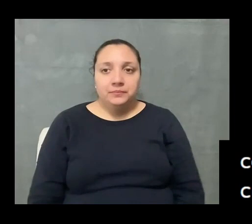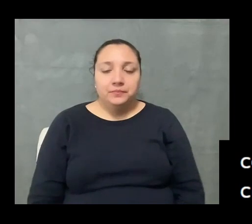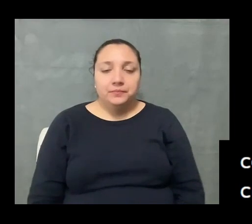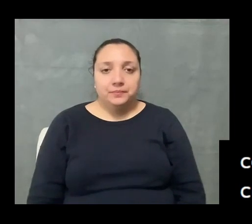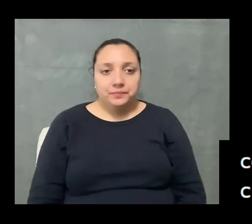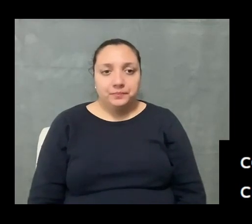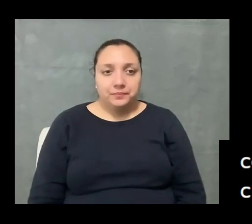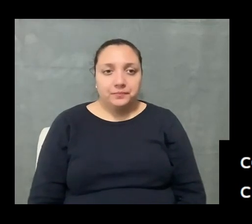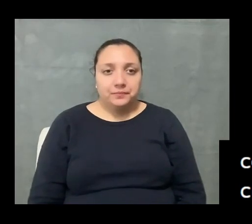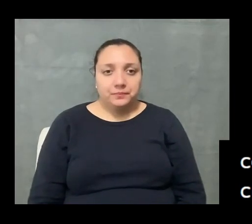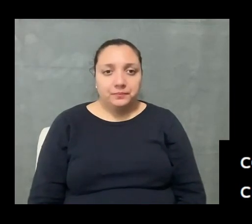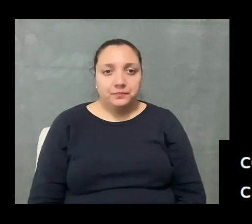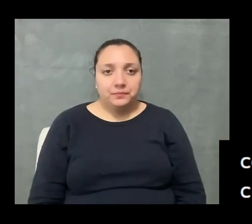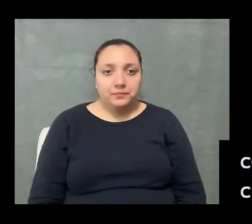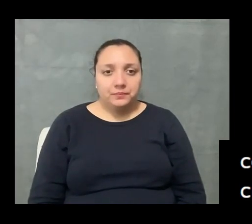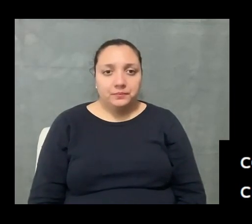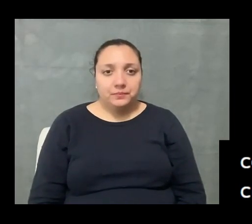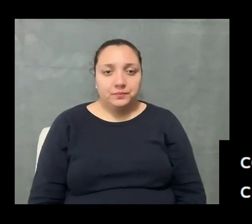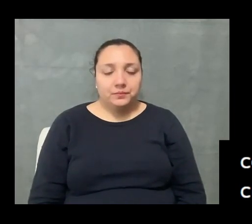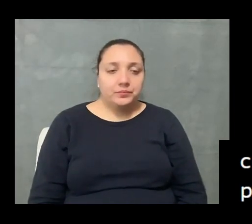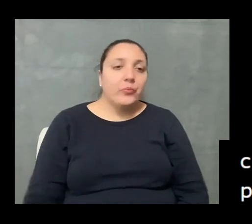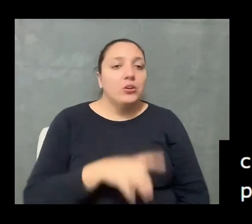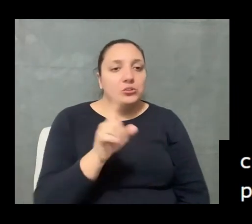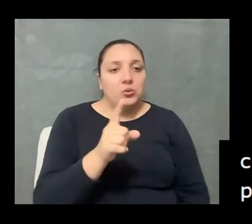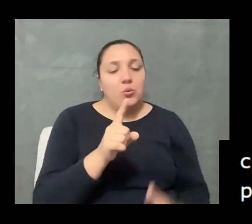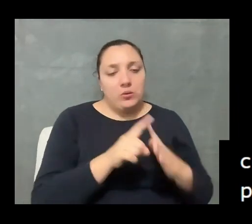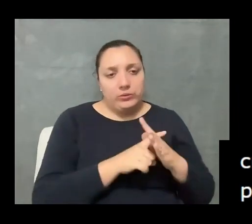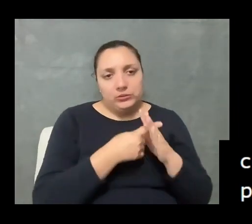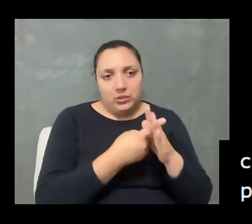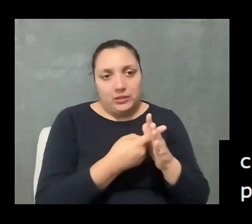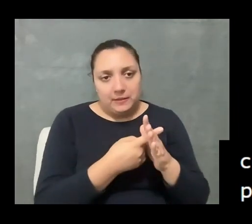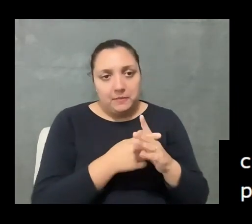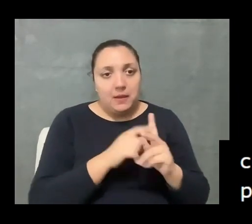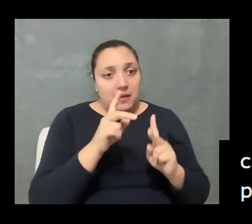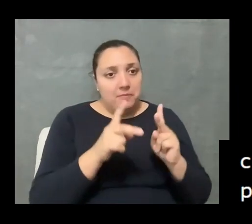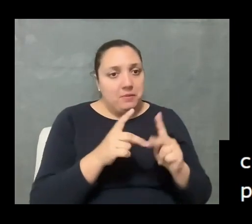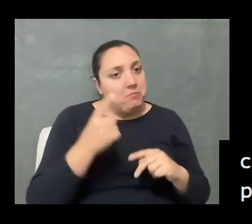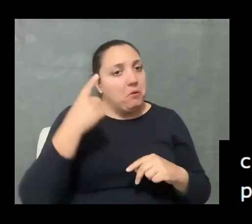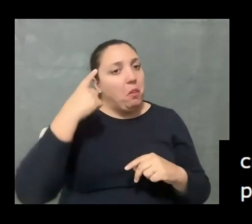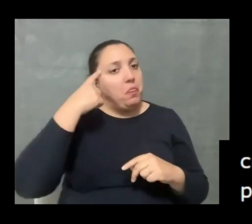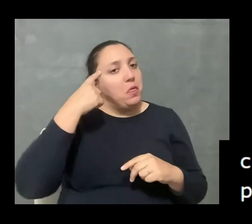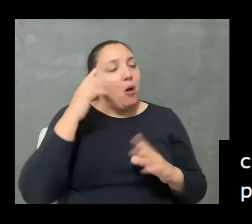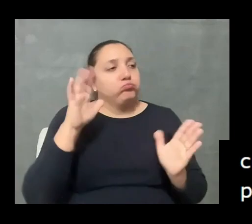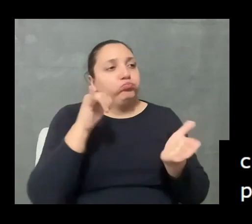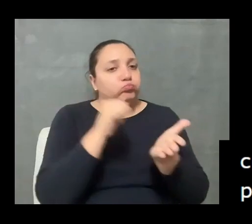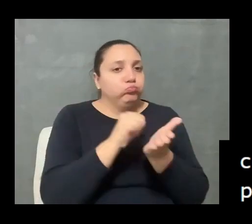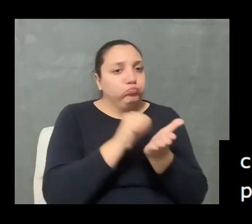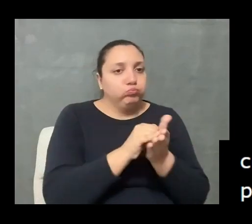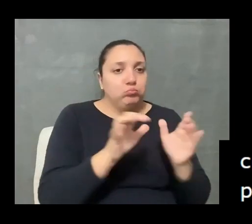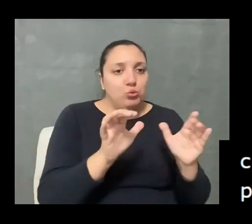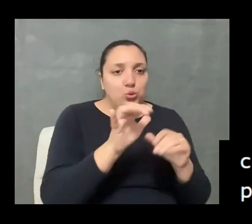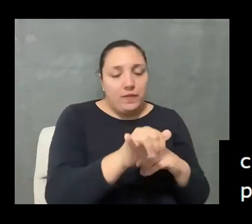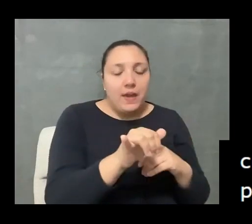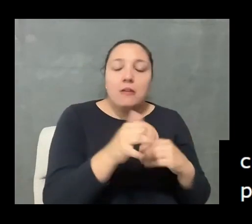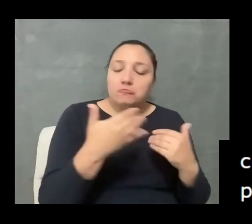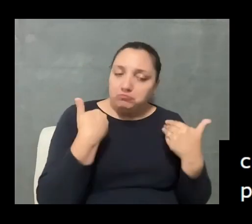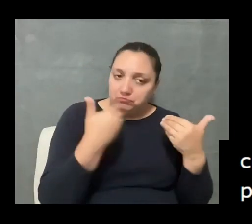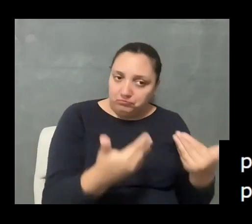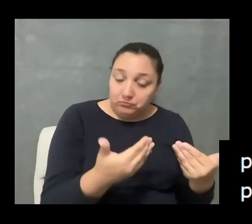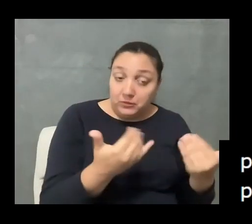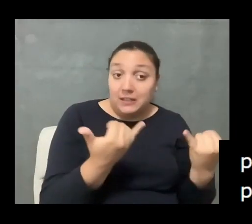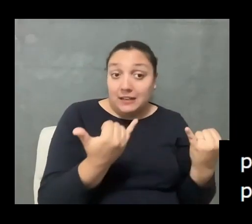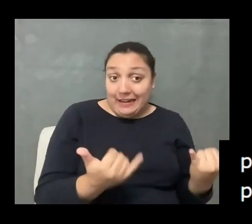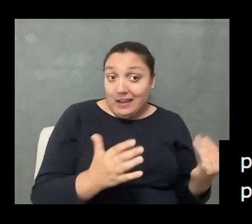So where we started was from a place where people said that we weren't going to be able to do what we did, and we did it. Where we are now is to try